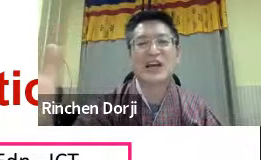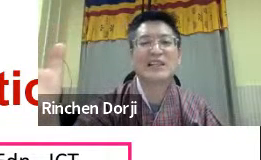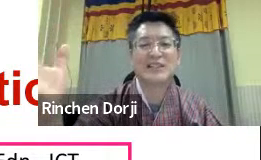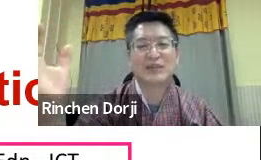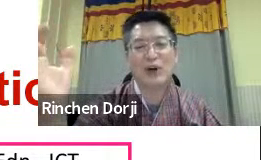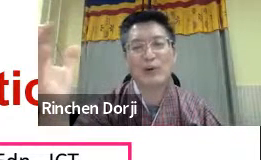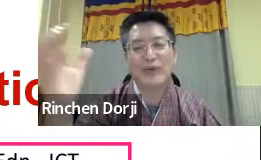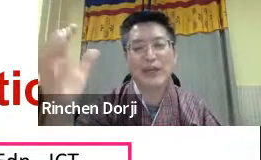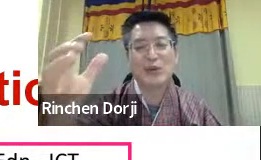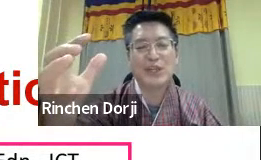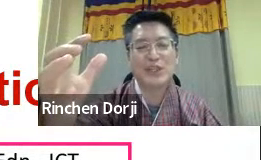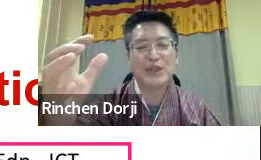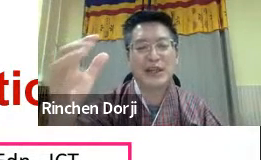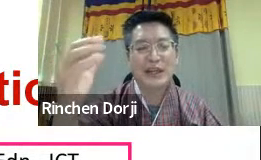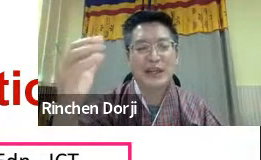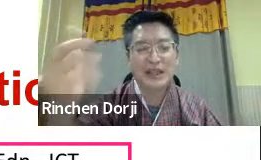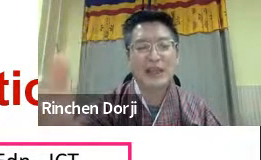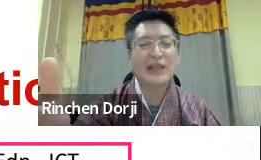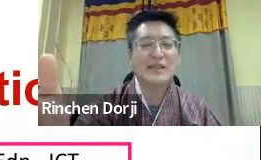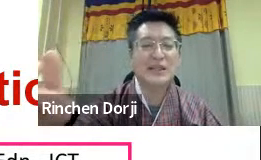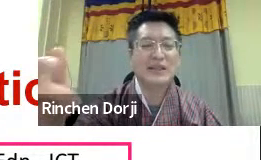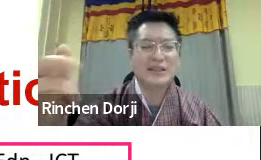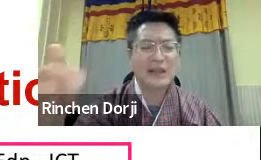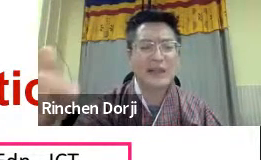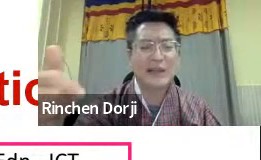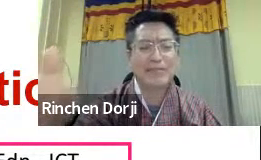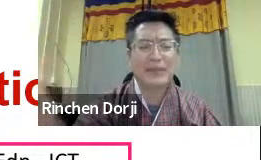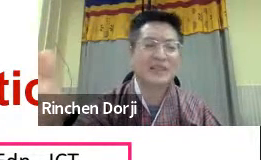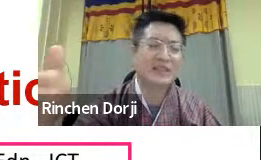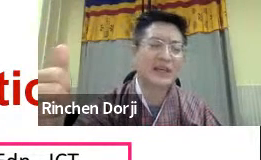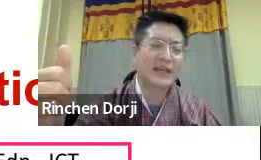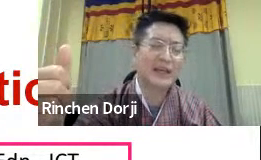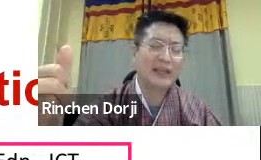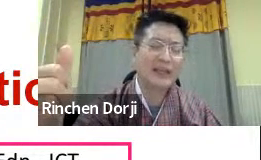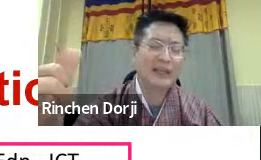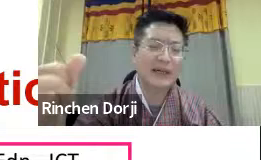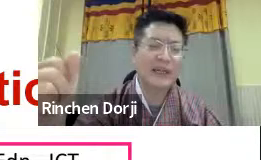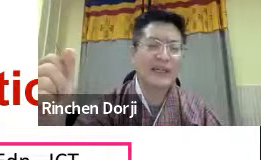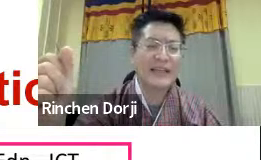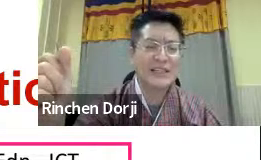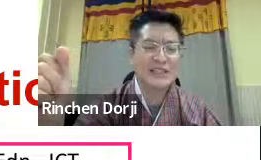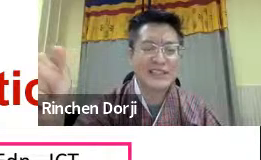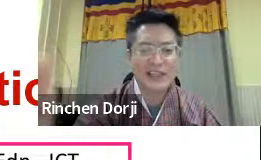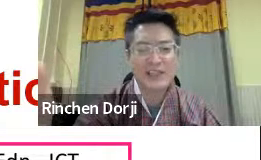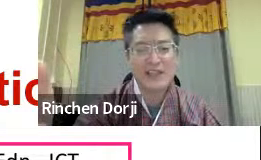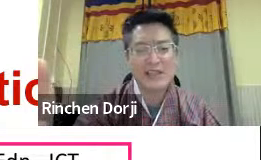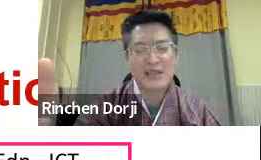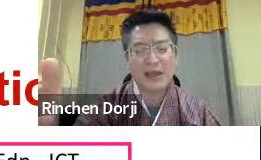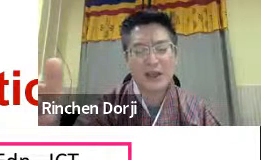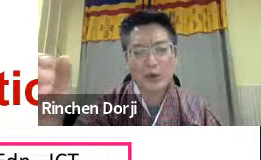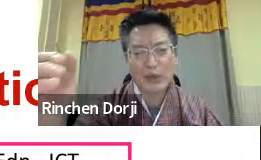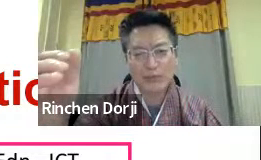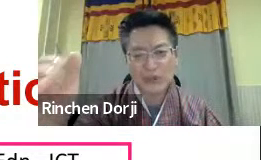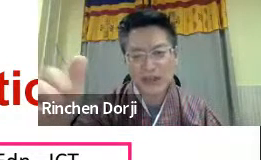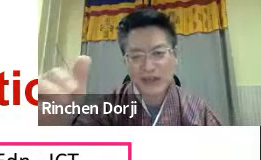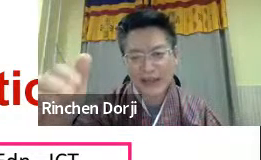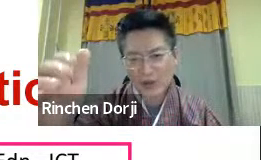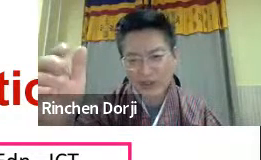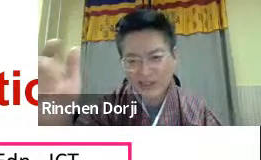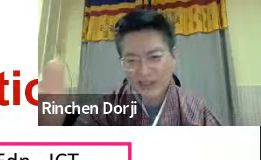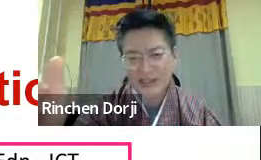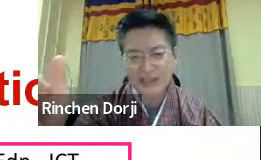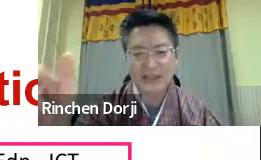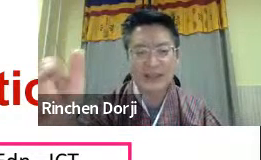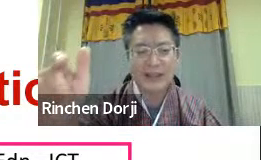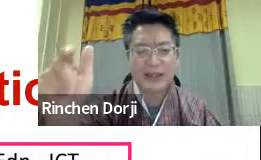Western styled form of education gained its real impetus in the early 1960s, when Bhutan